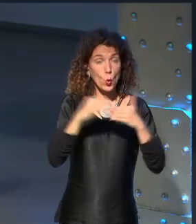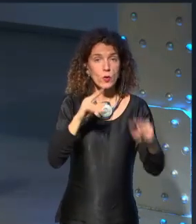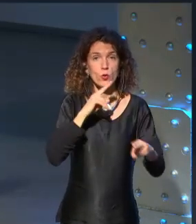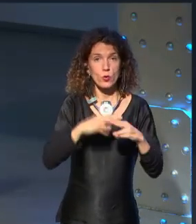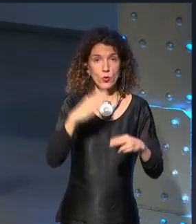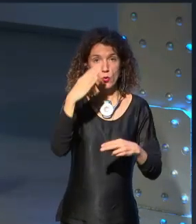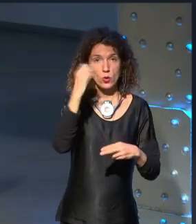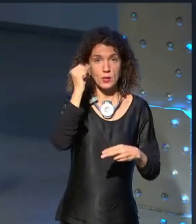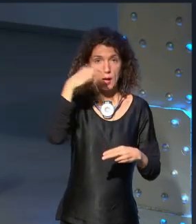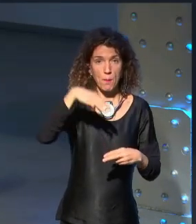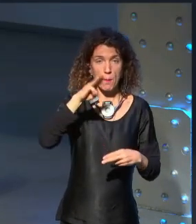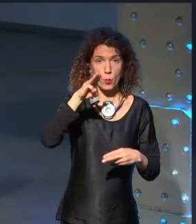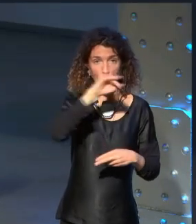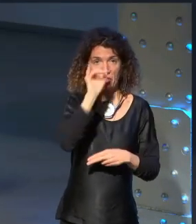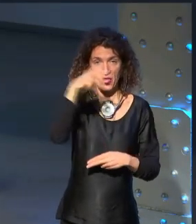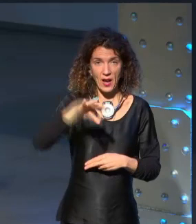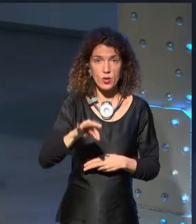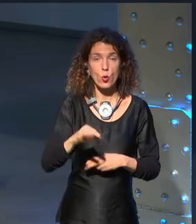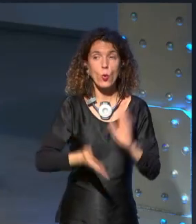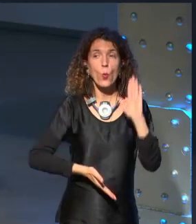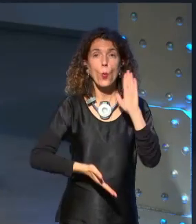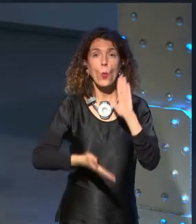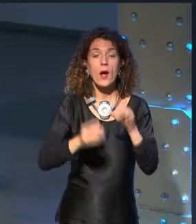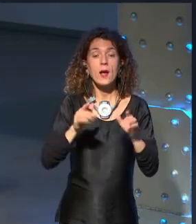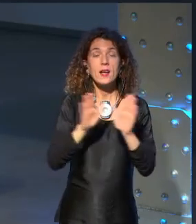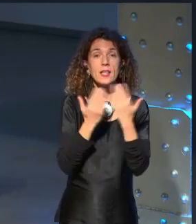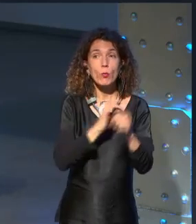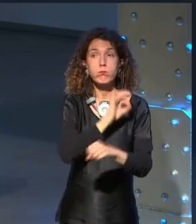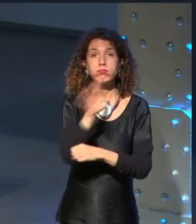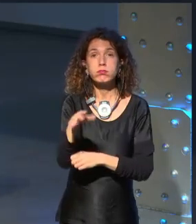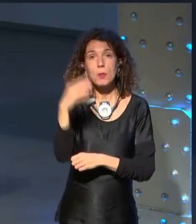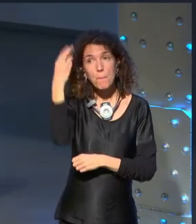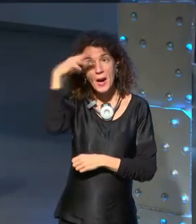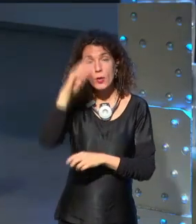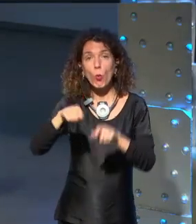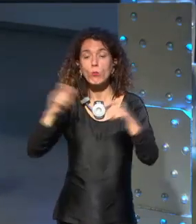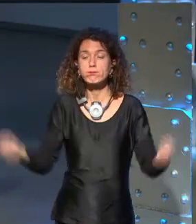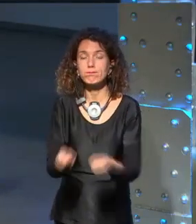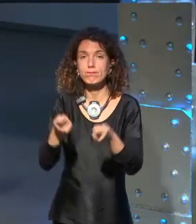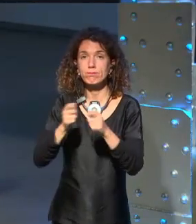smartphone will let me read it. Campuzano, when is Mexico going to arrive? When's your